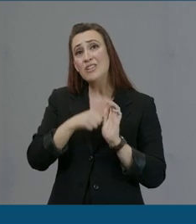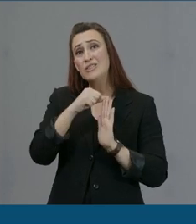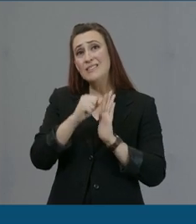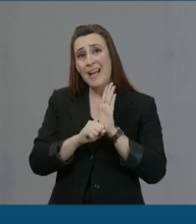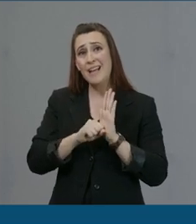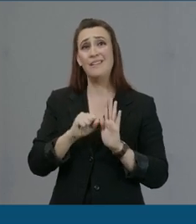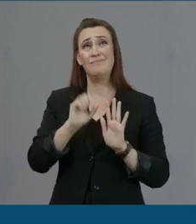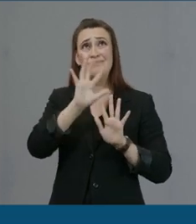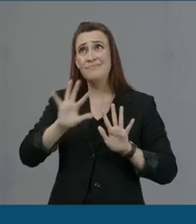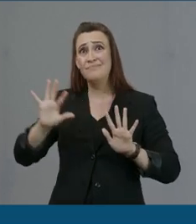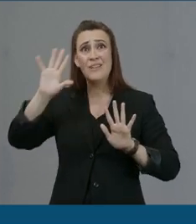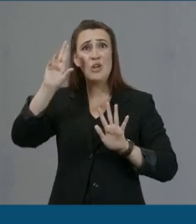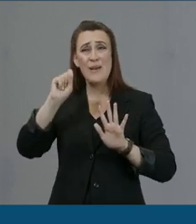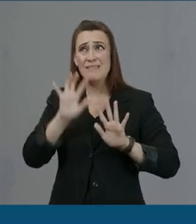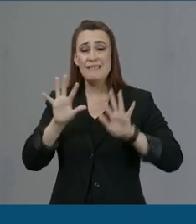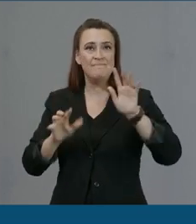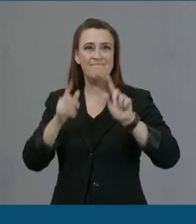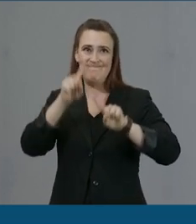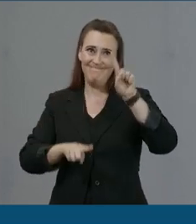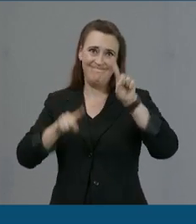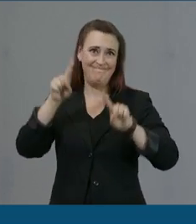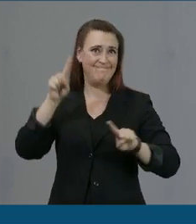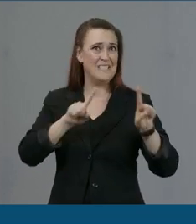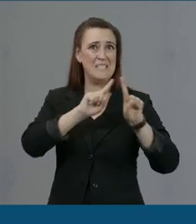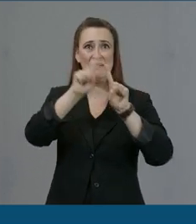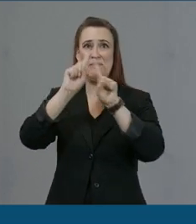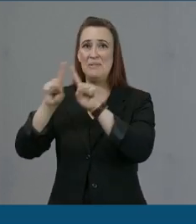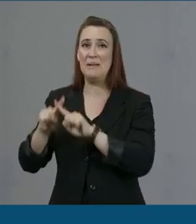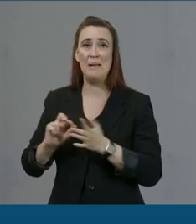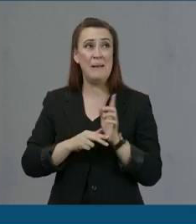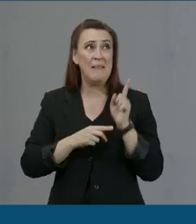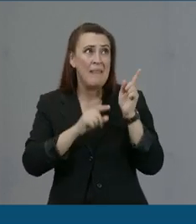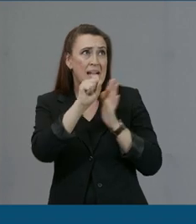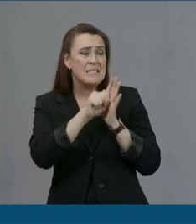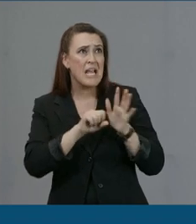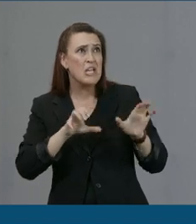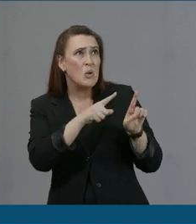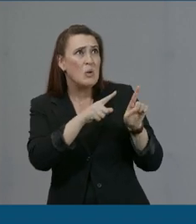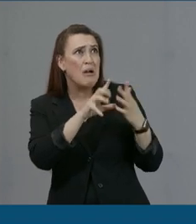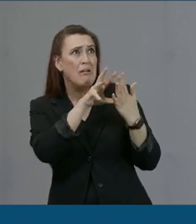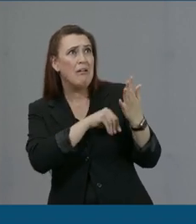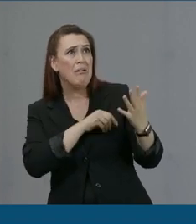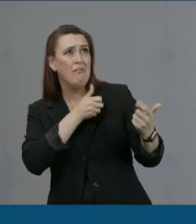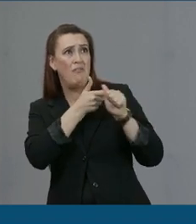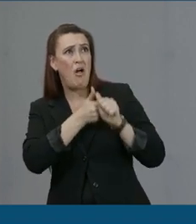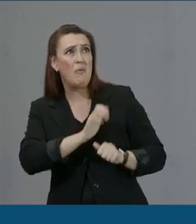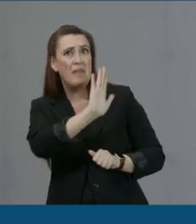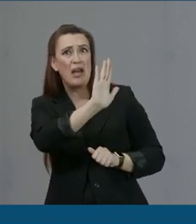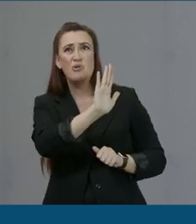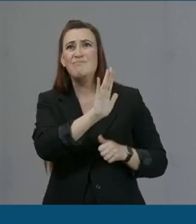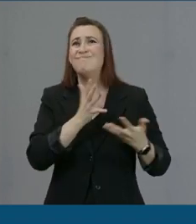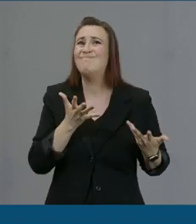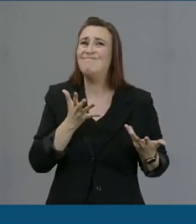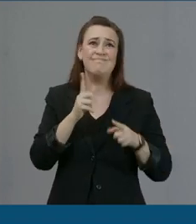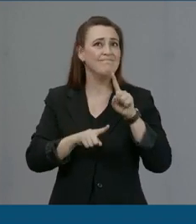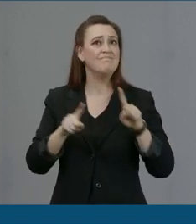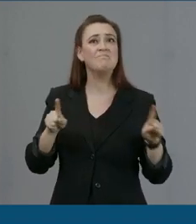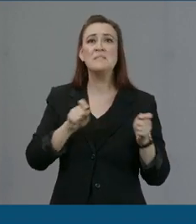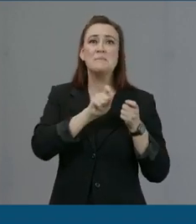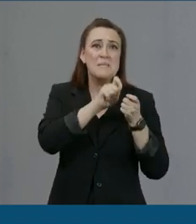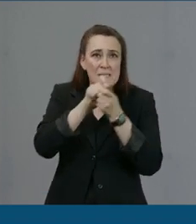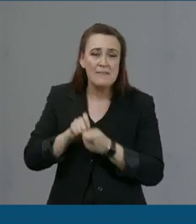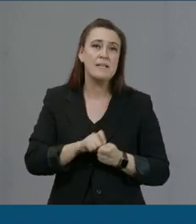different. And this does provide flexibility for states to tailor application of these criteria